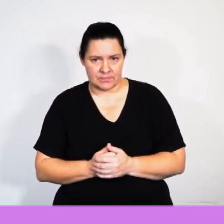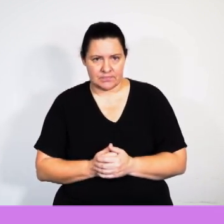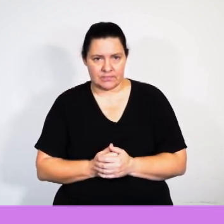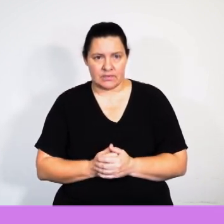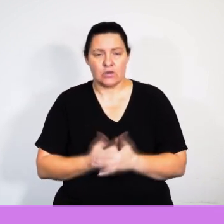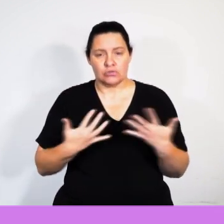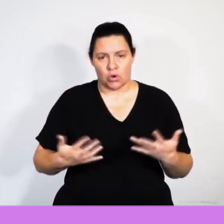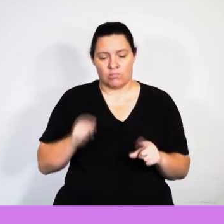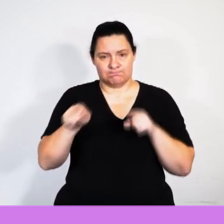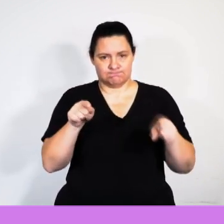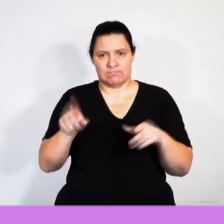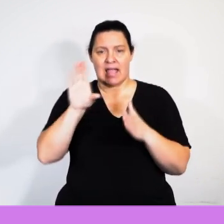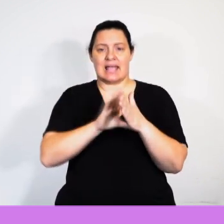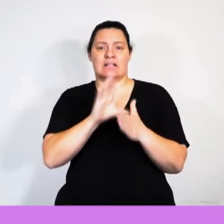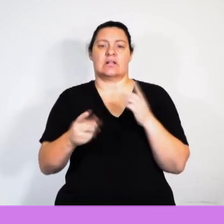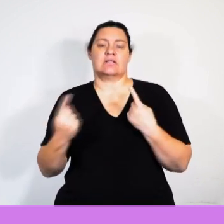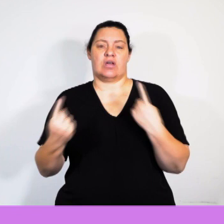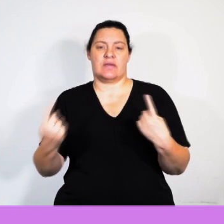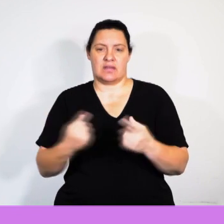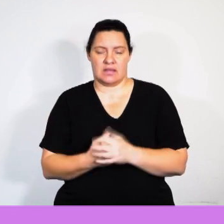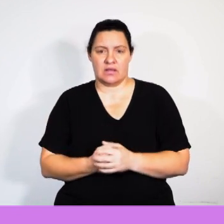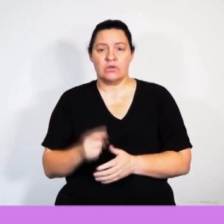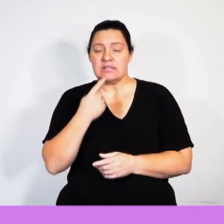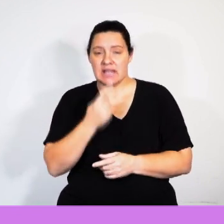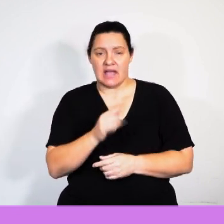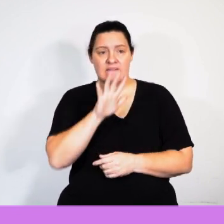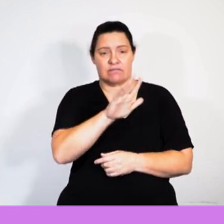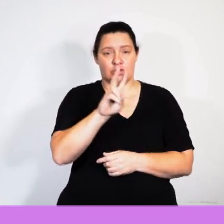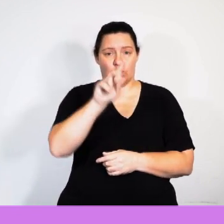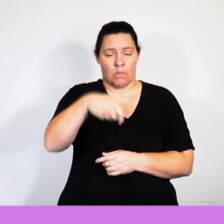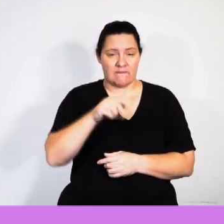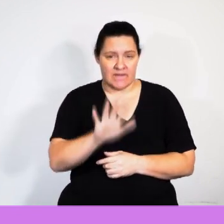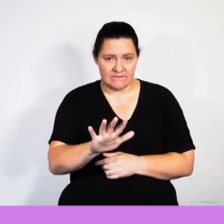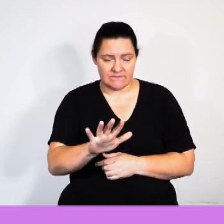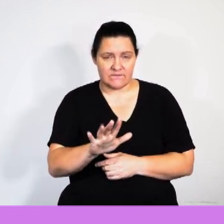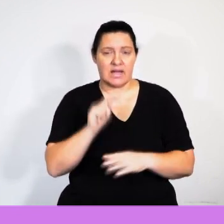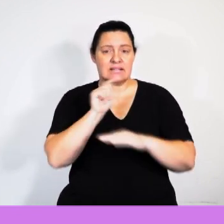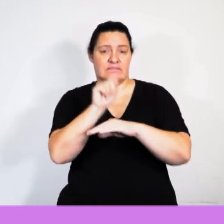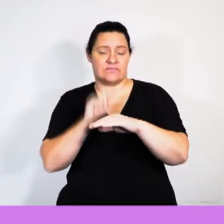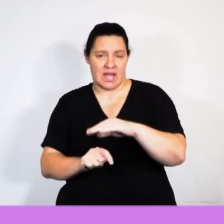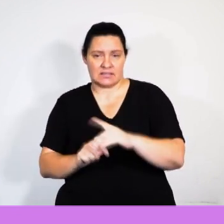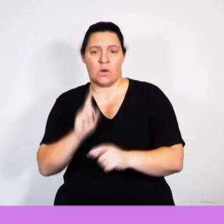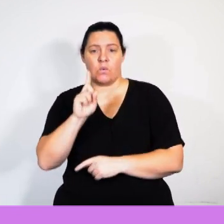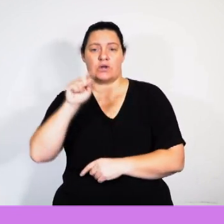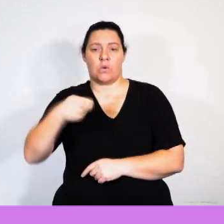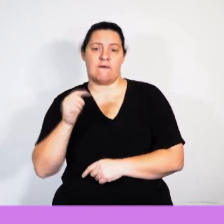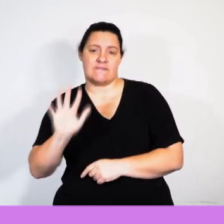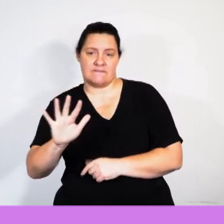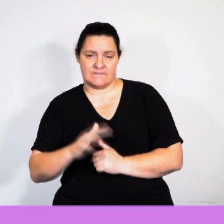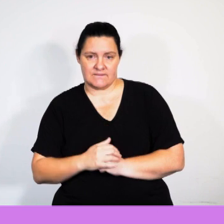on the right-hand side. So the 2 will cancel one another. Then we say 52,5 divide